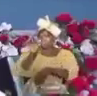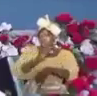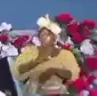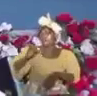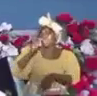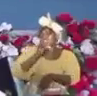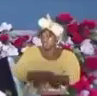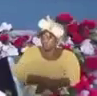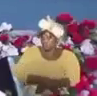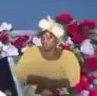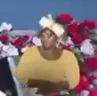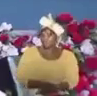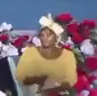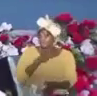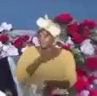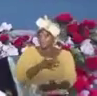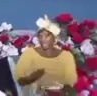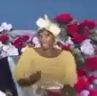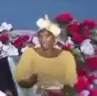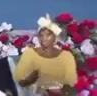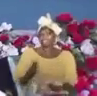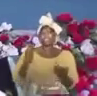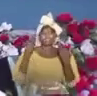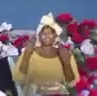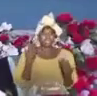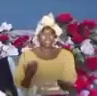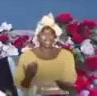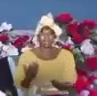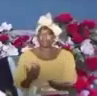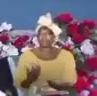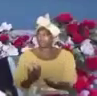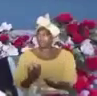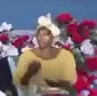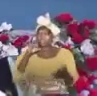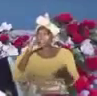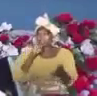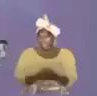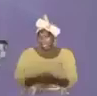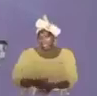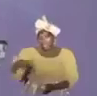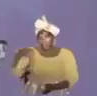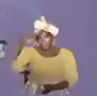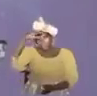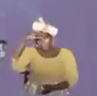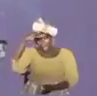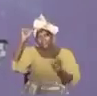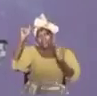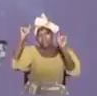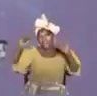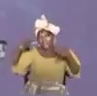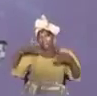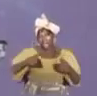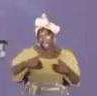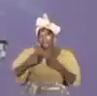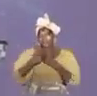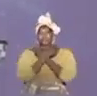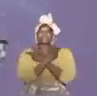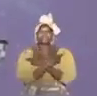they establish practically in and through their lives that a man can have rest on every